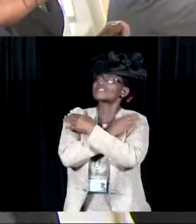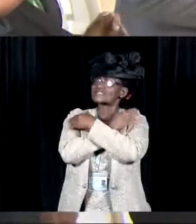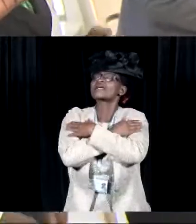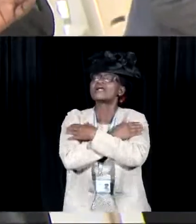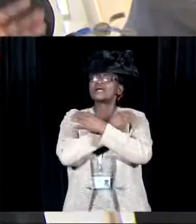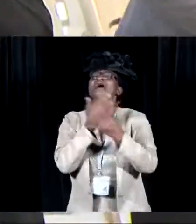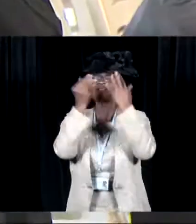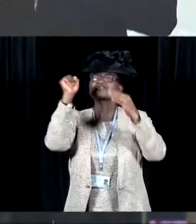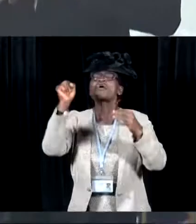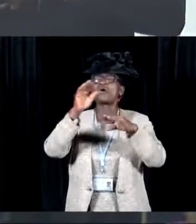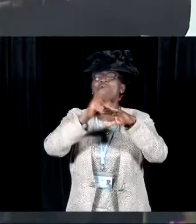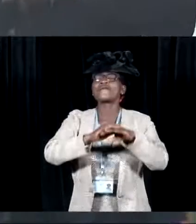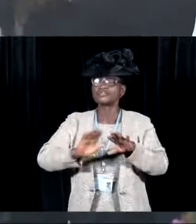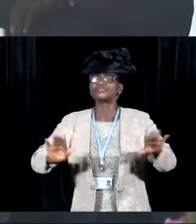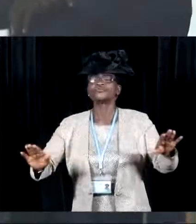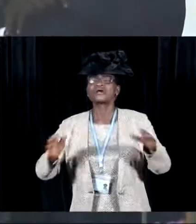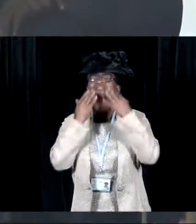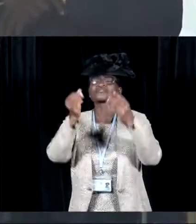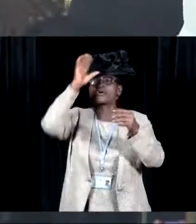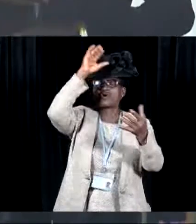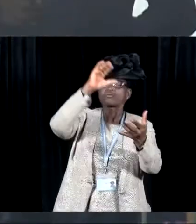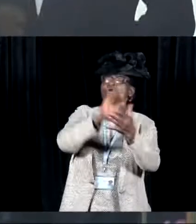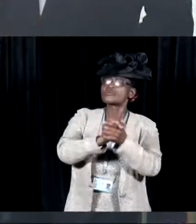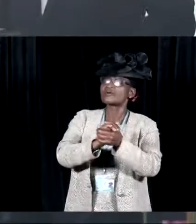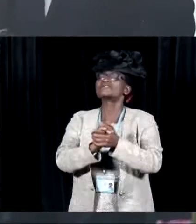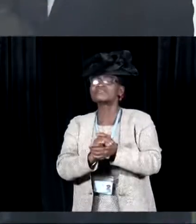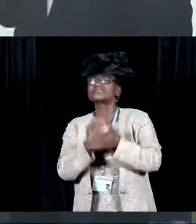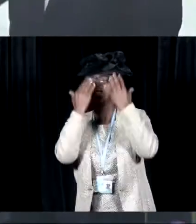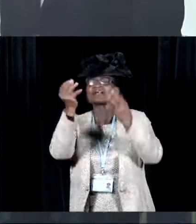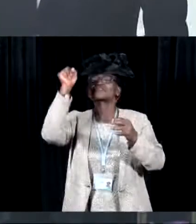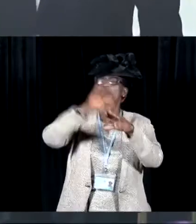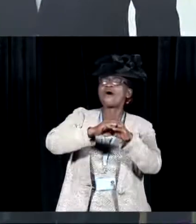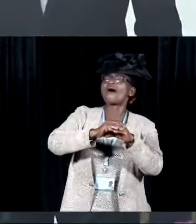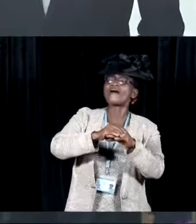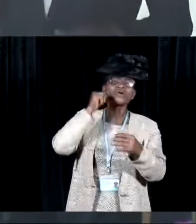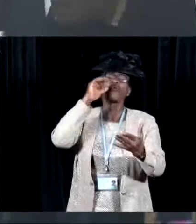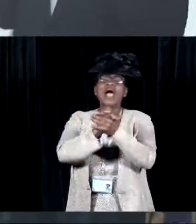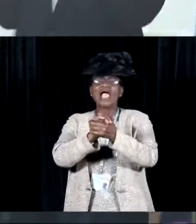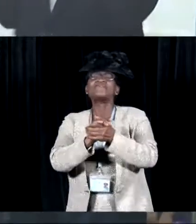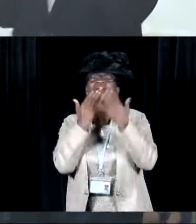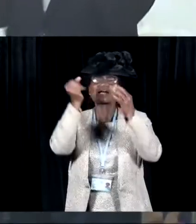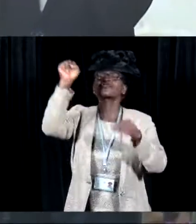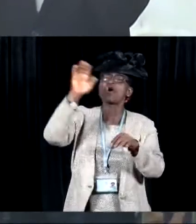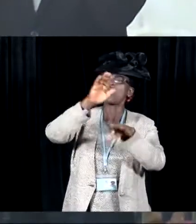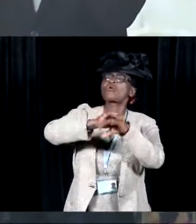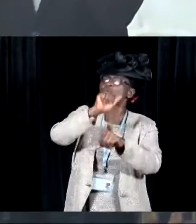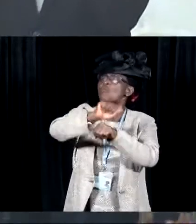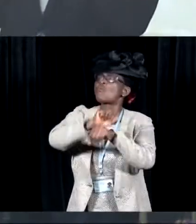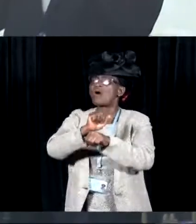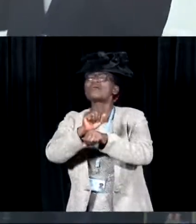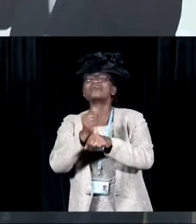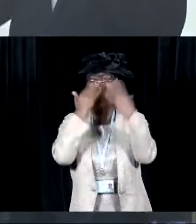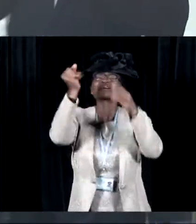Lori Omo. Okwe Lori Oko. Okwe Lori Aya. Okwe Lori Ise. Okwe Lori